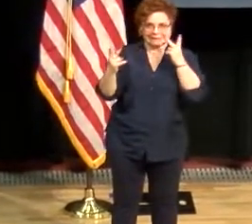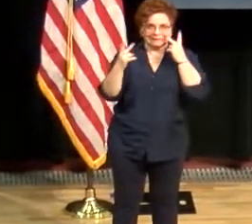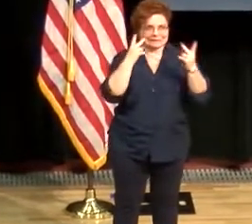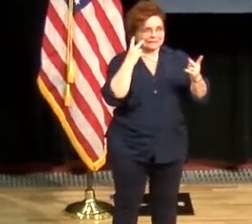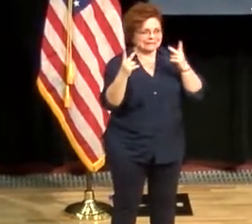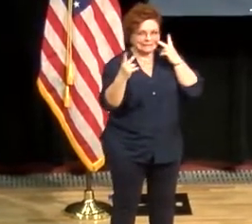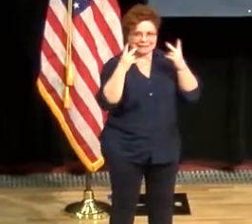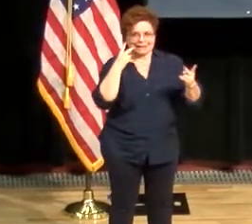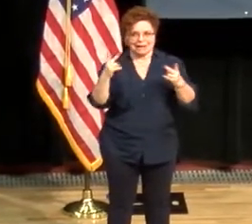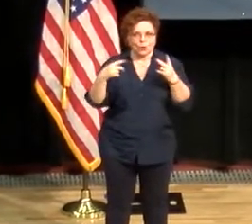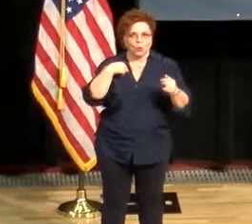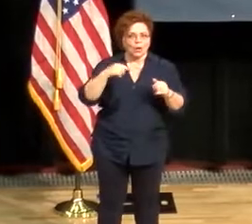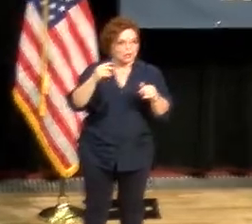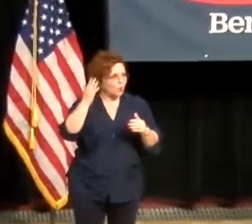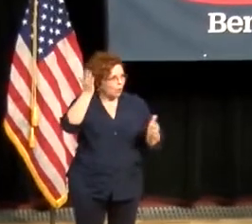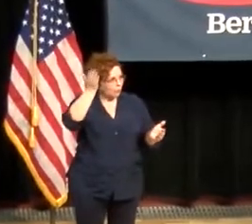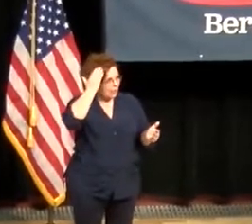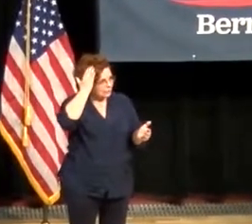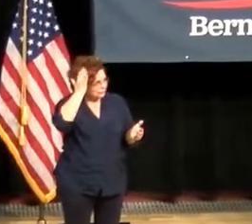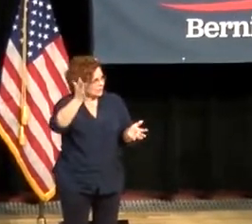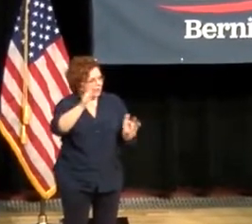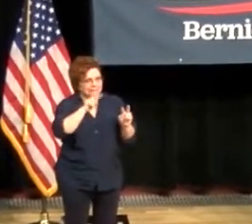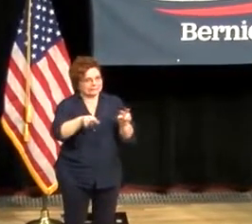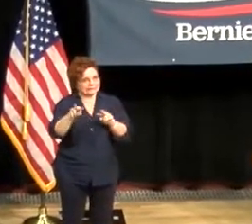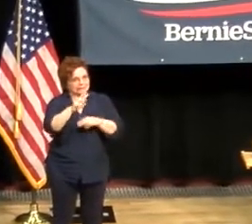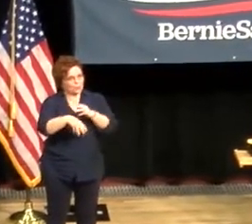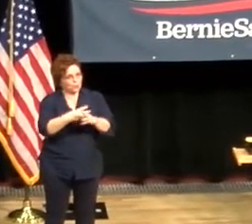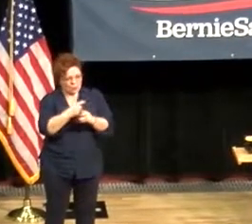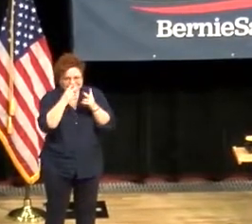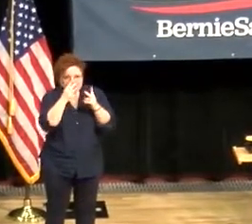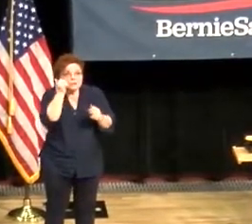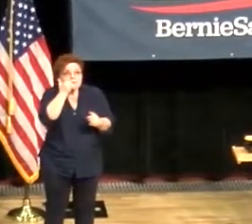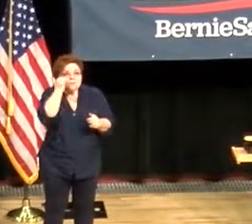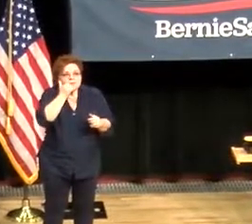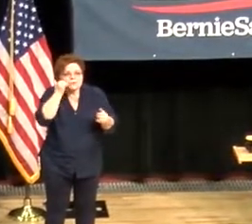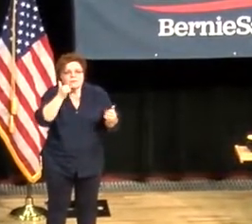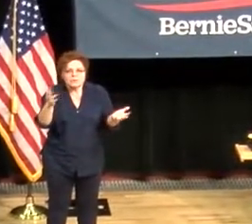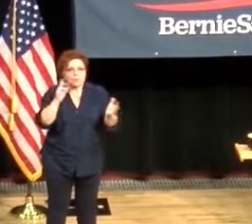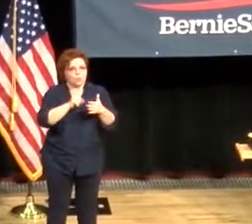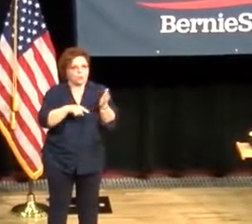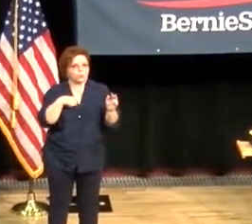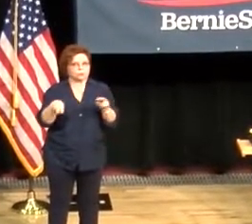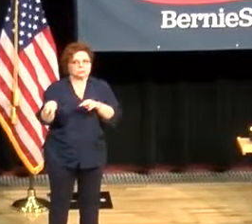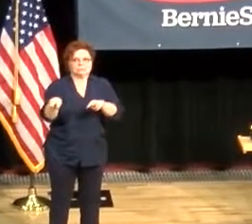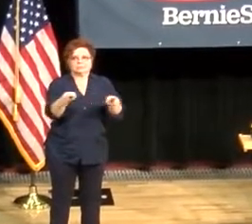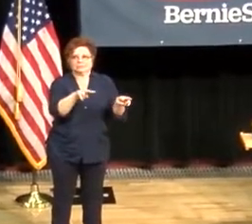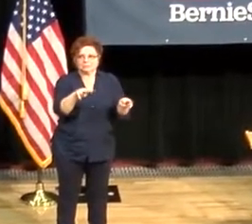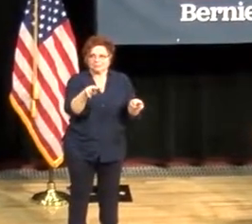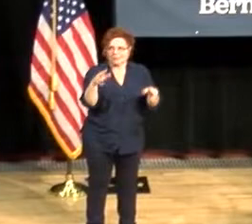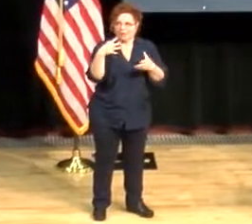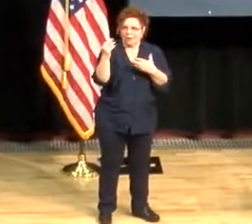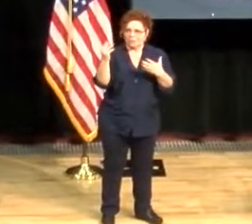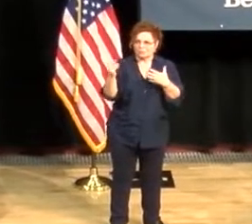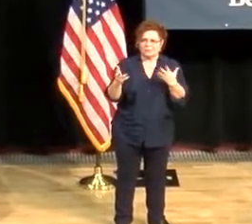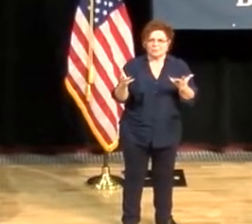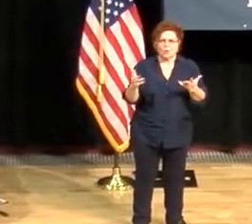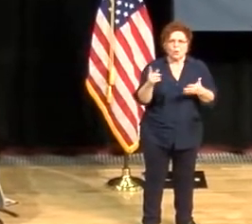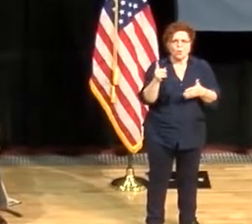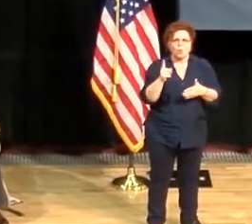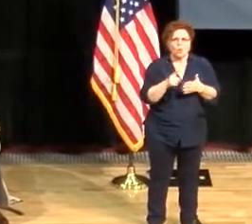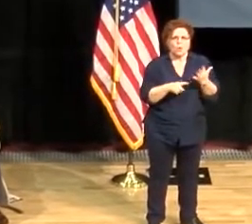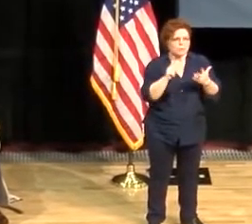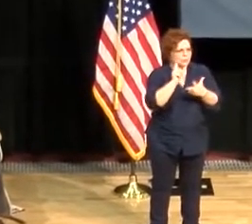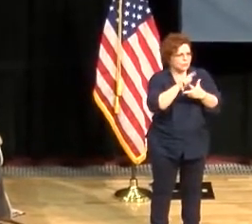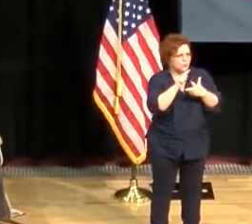are ecologists and look at the world. We see it every day in what we observe in the outdoors. What are the